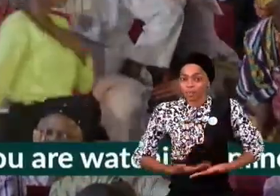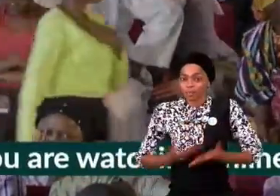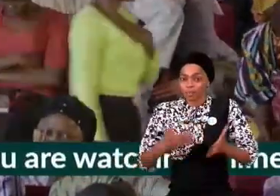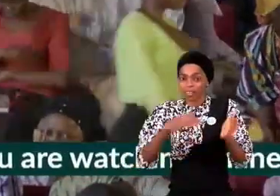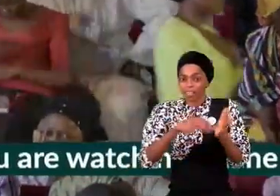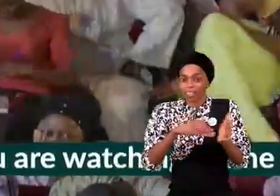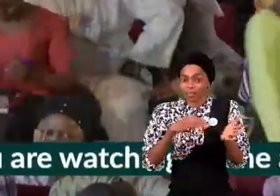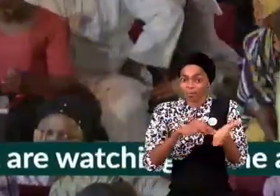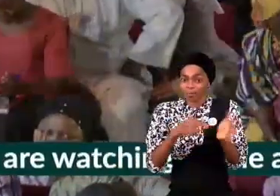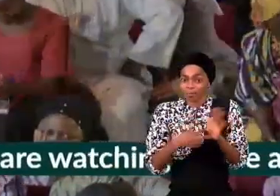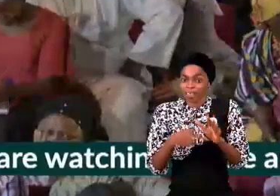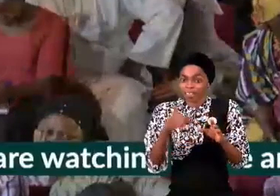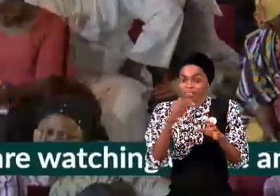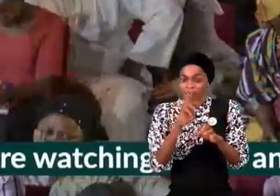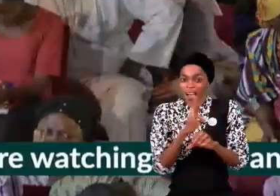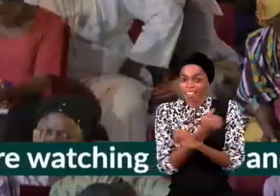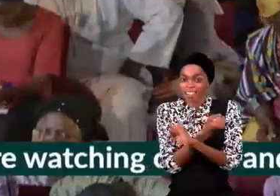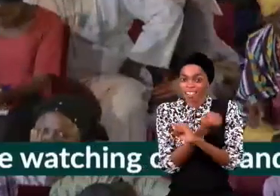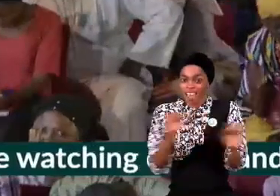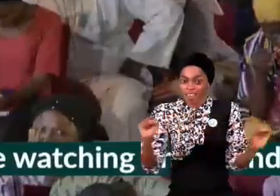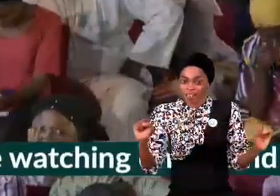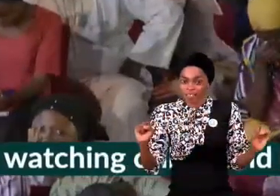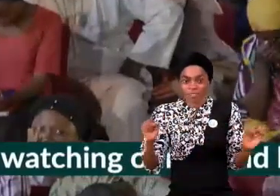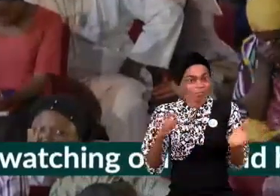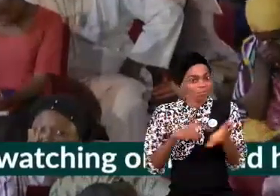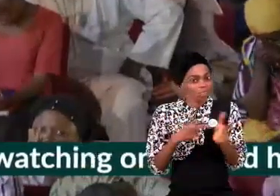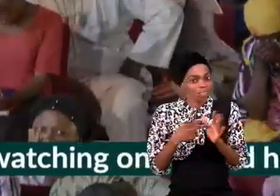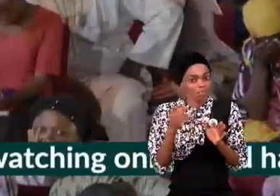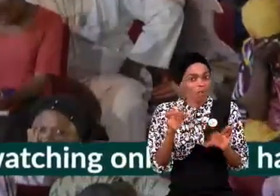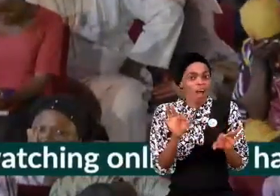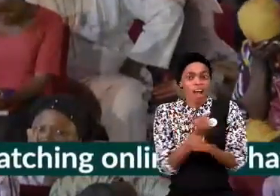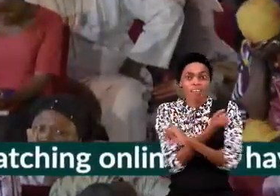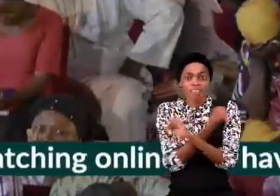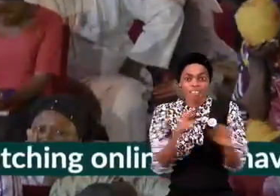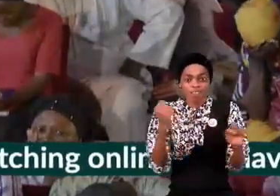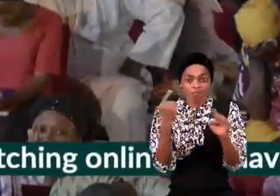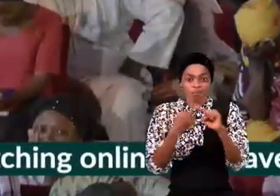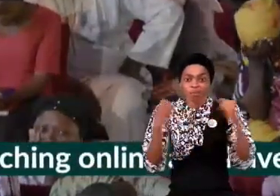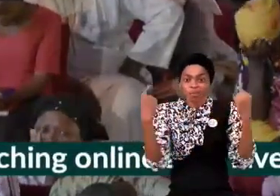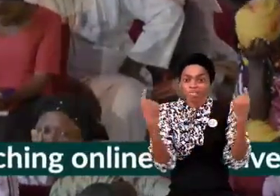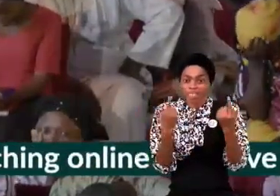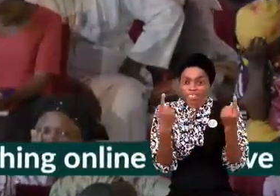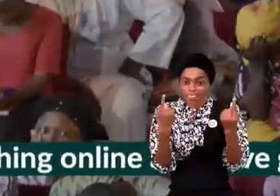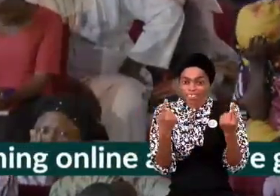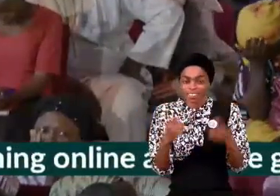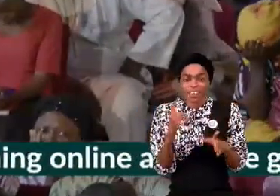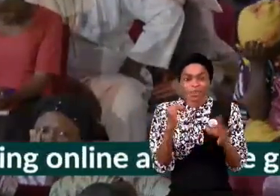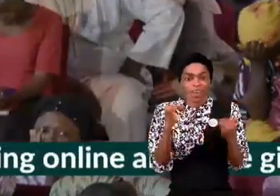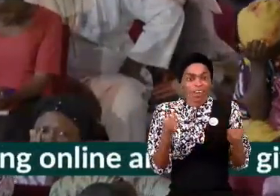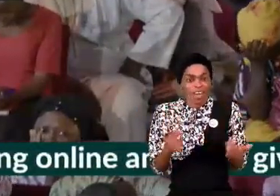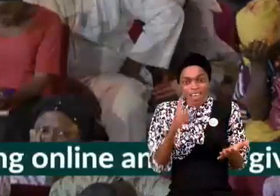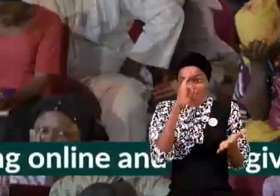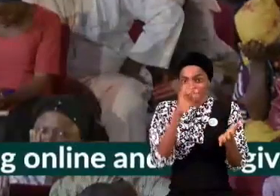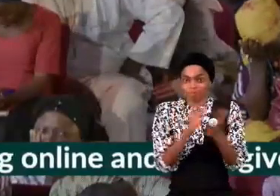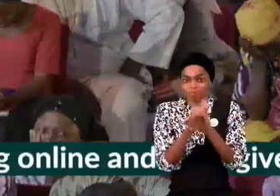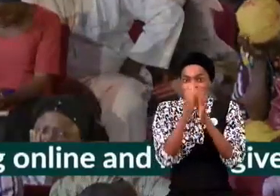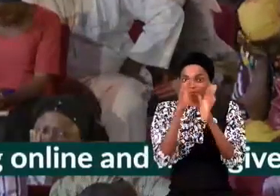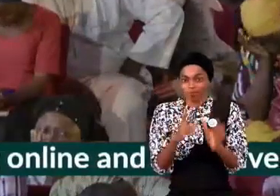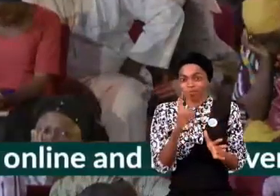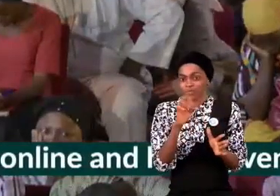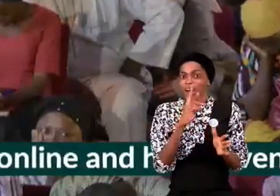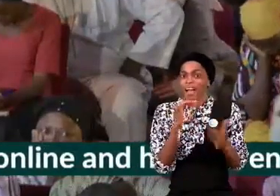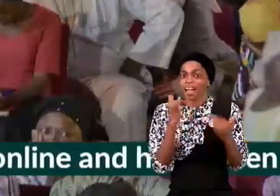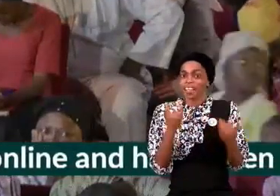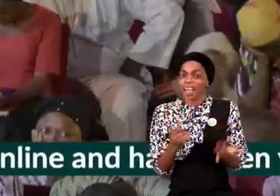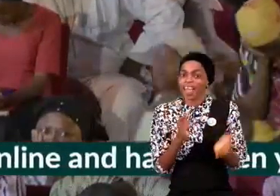with your own section, you can indicate by waving